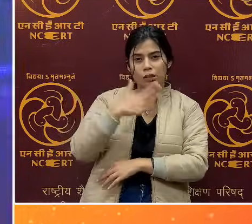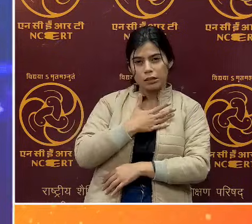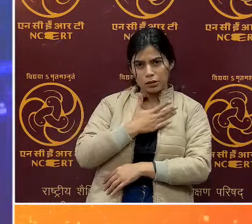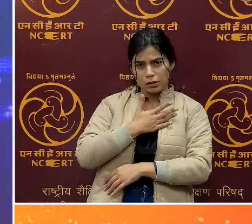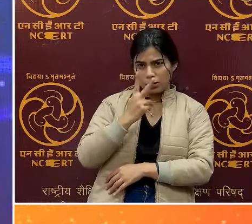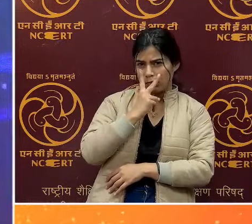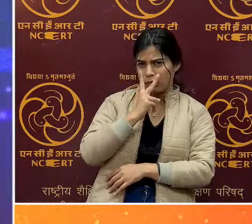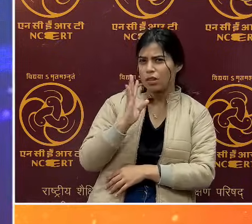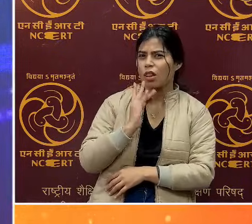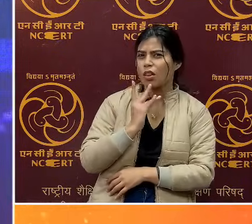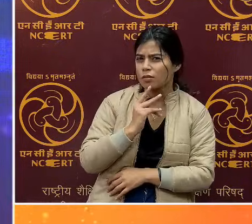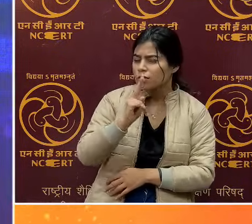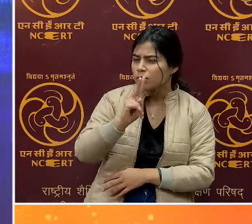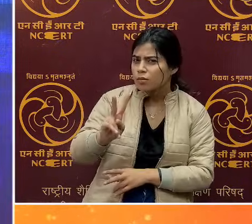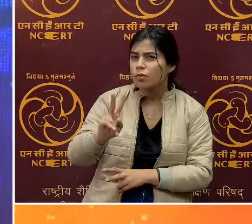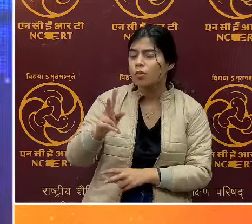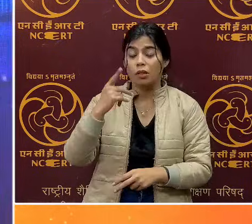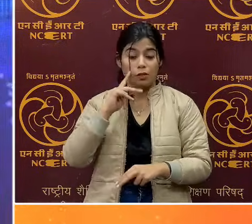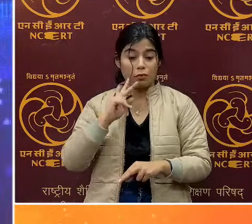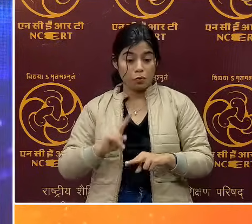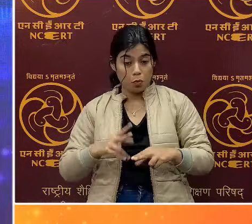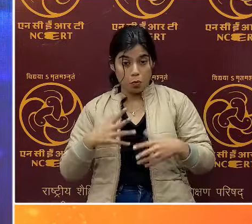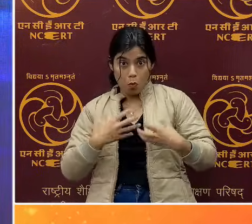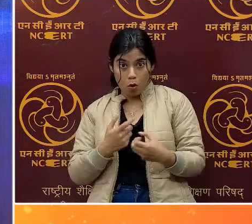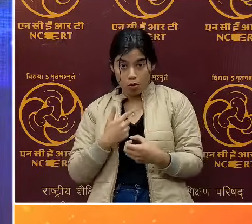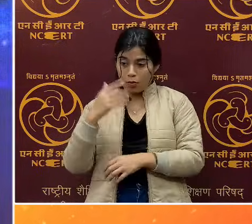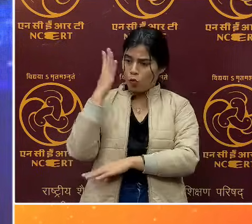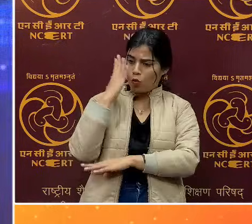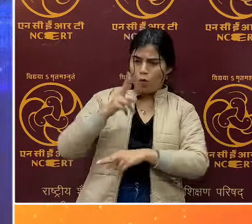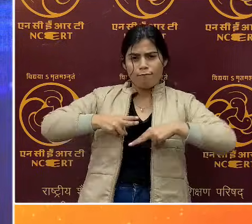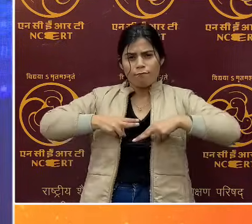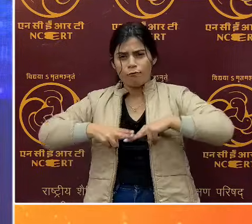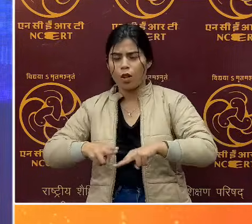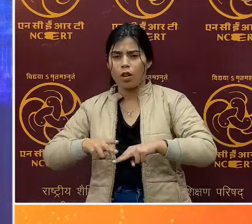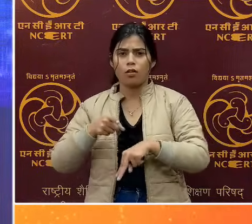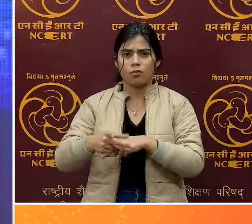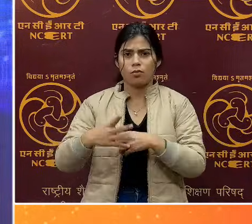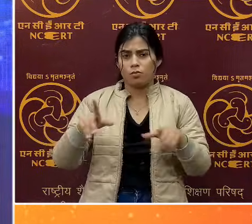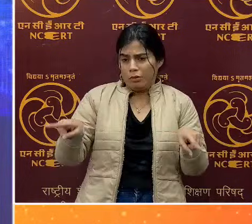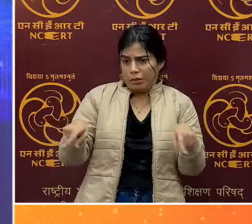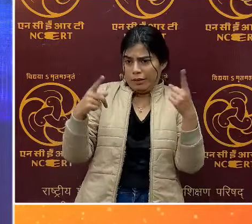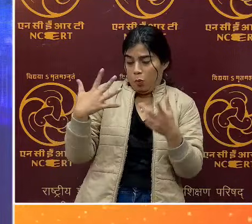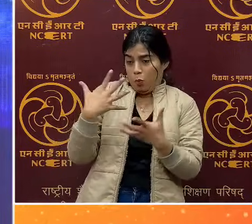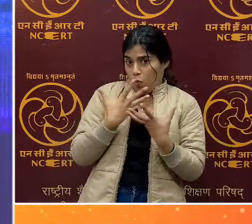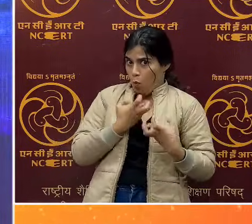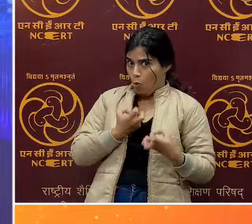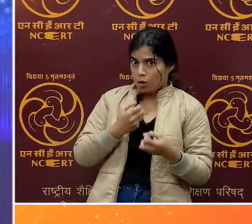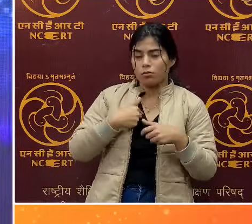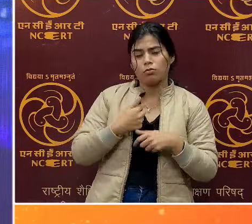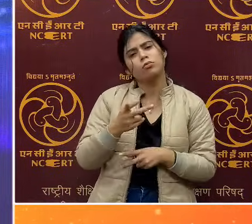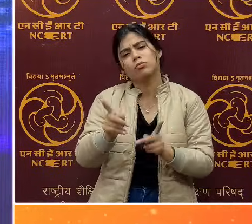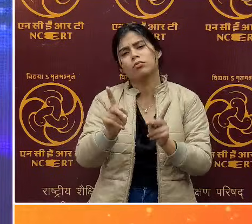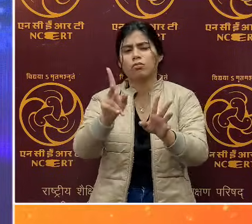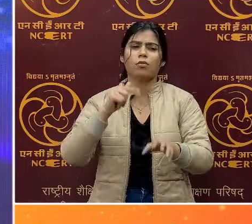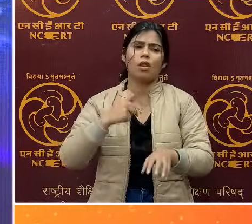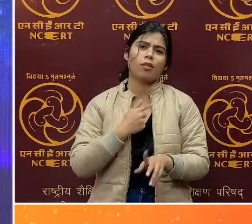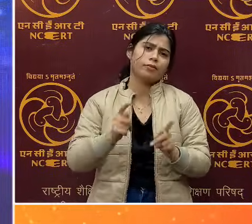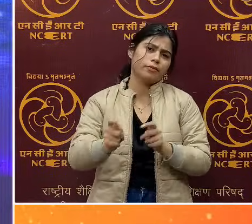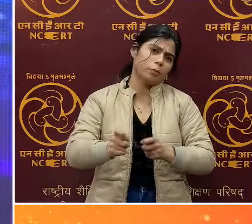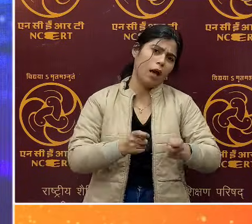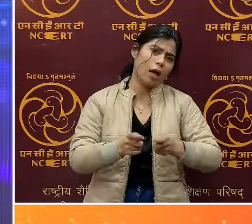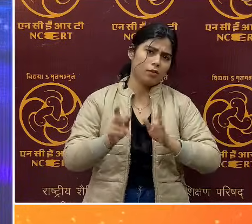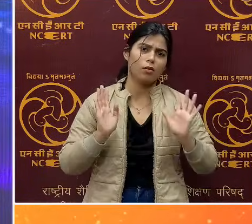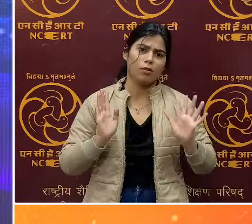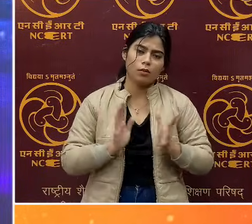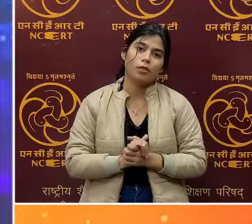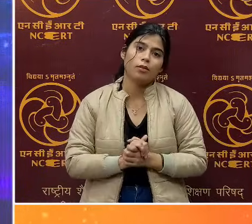can adjust yourself Okay. like that. If you want the whole tree, you want the image of the whole tree, so you can adjust accordingly. Okay.